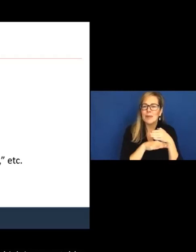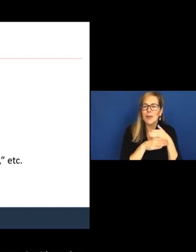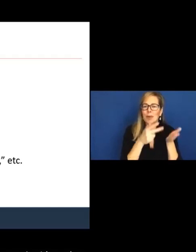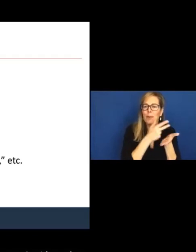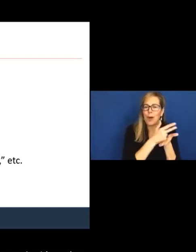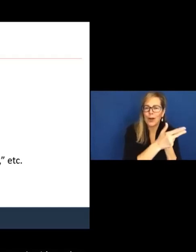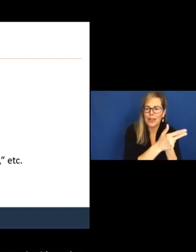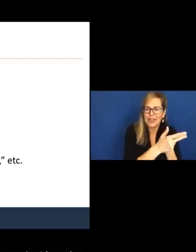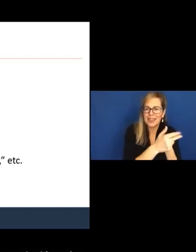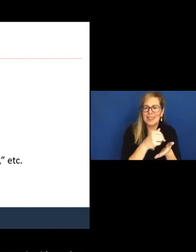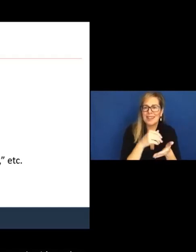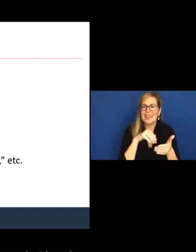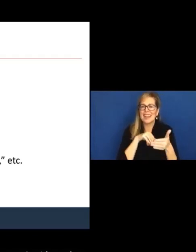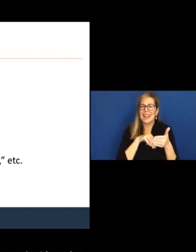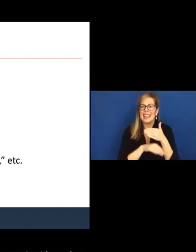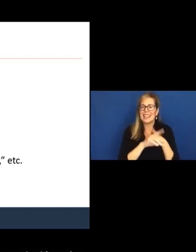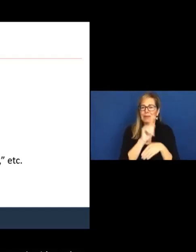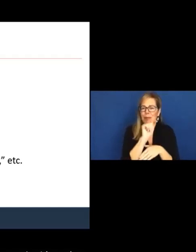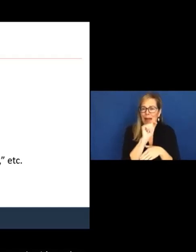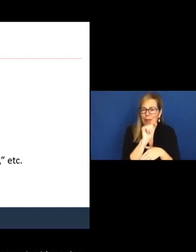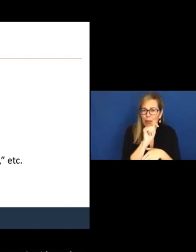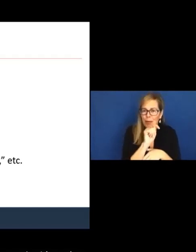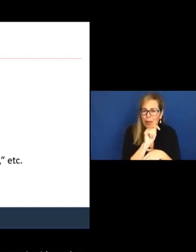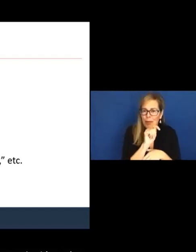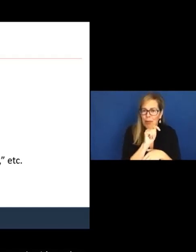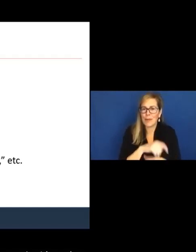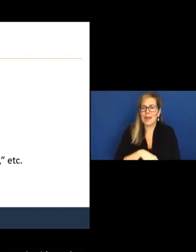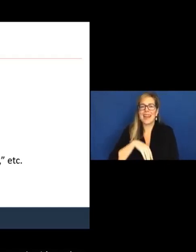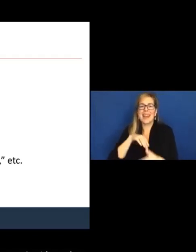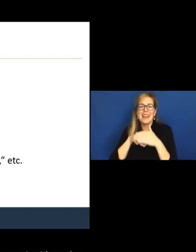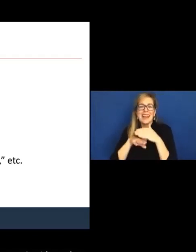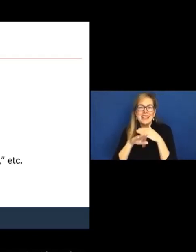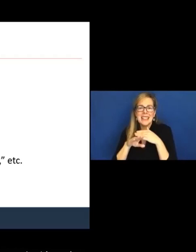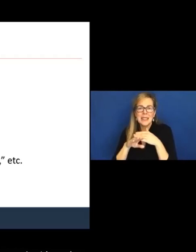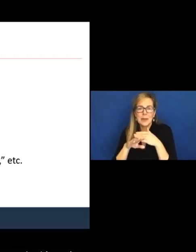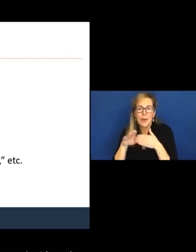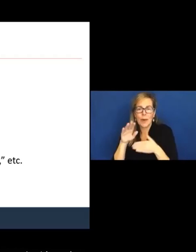accessible bathroom, and an accessible ramp.